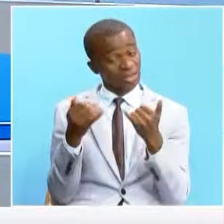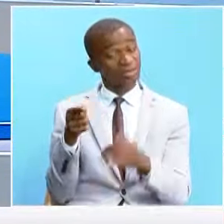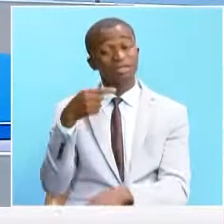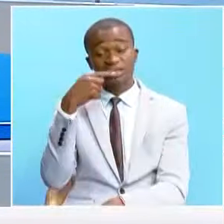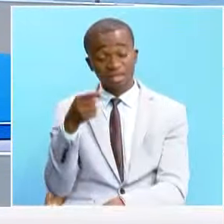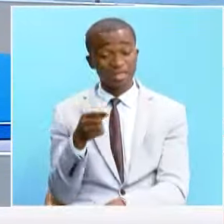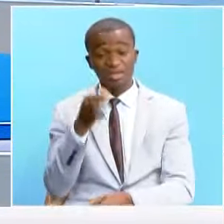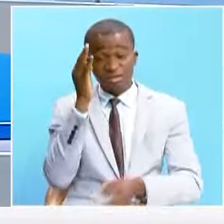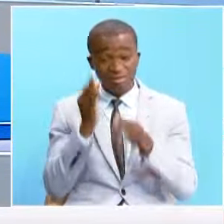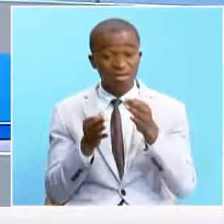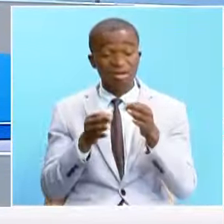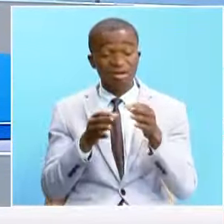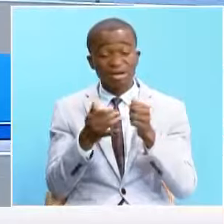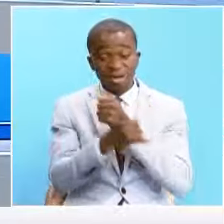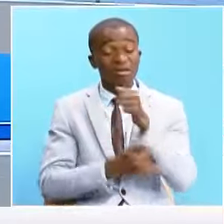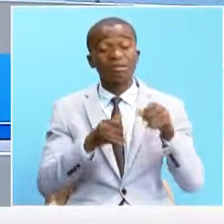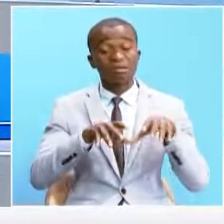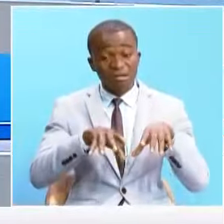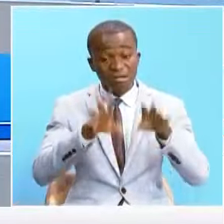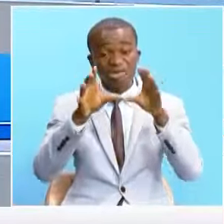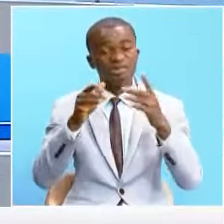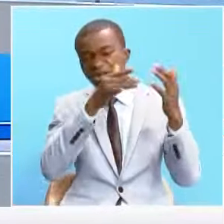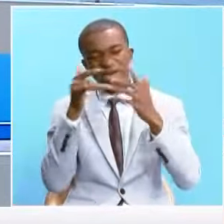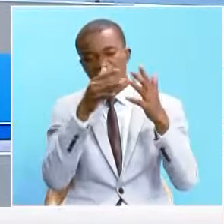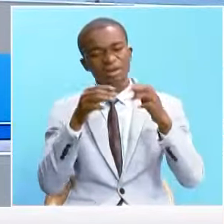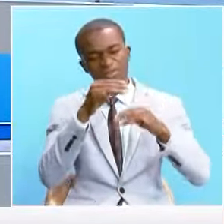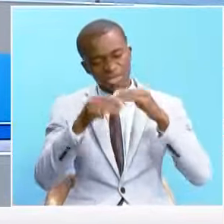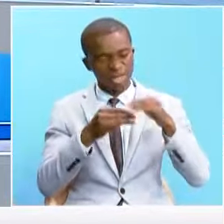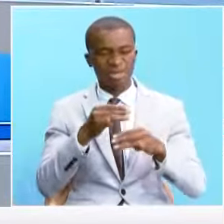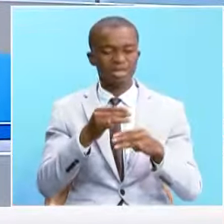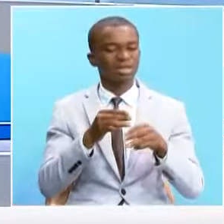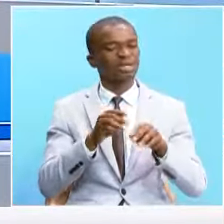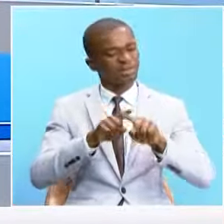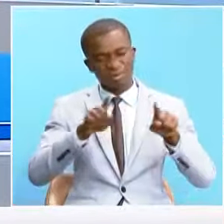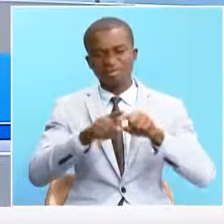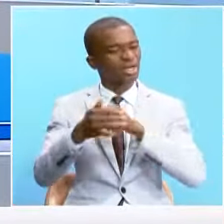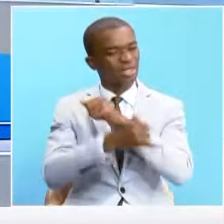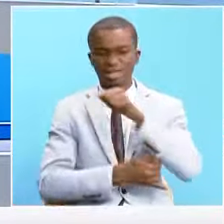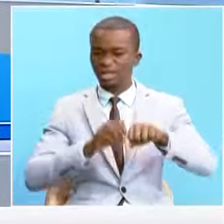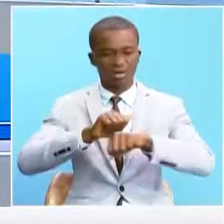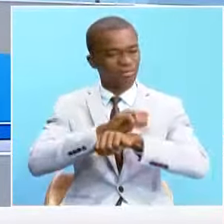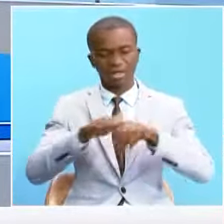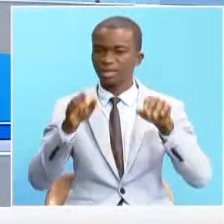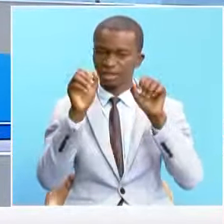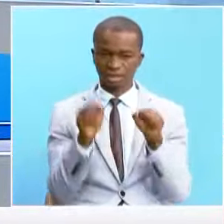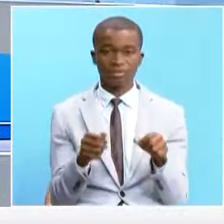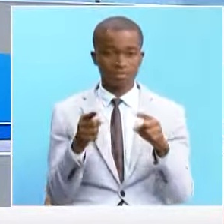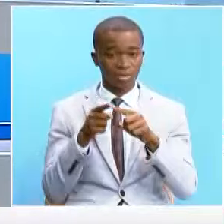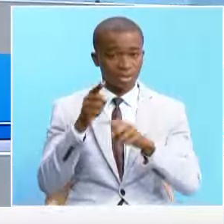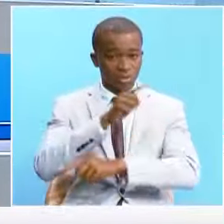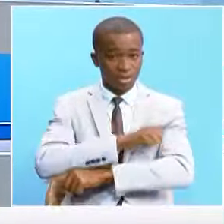which have potential to spread to other nations if not curtailed. He was speaking today